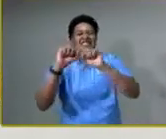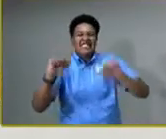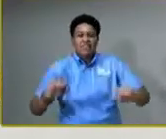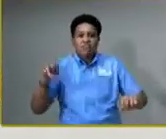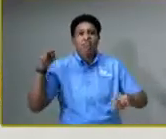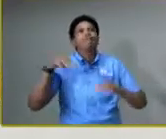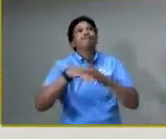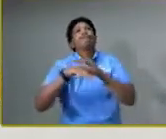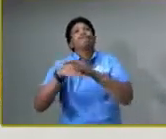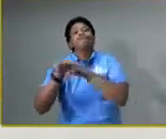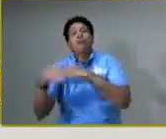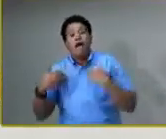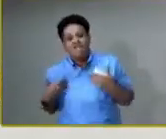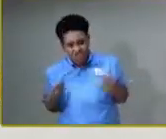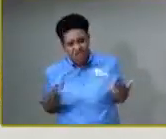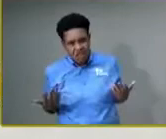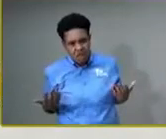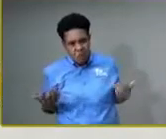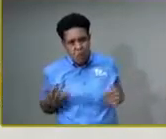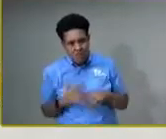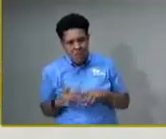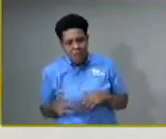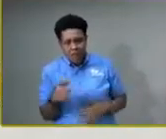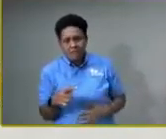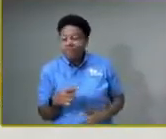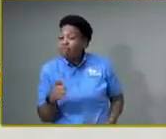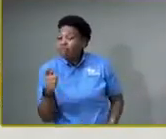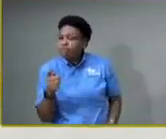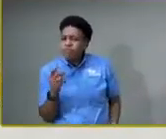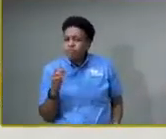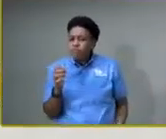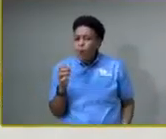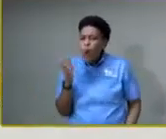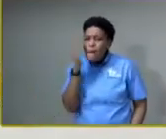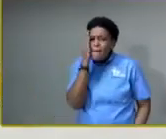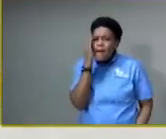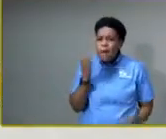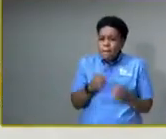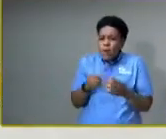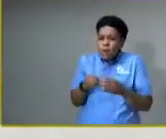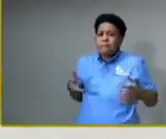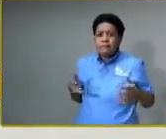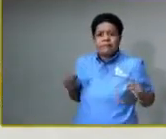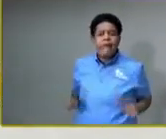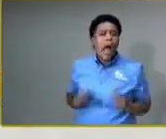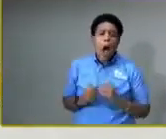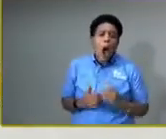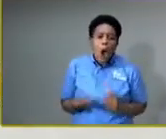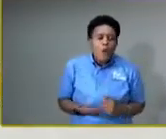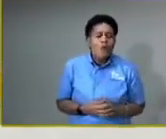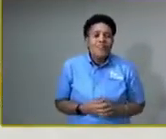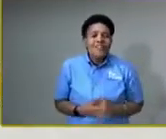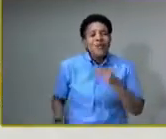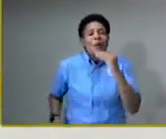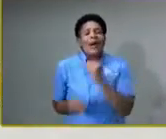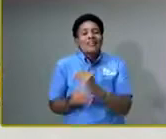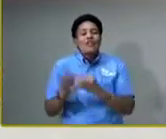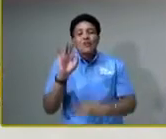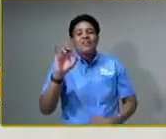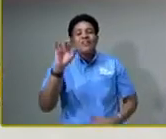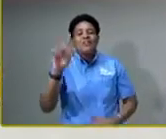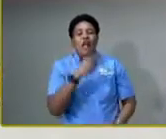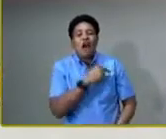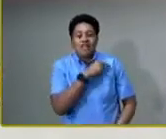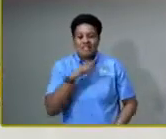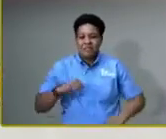First is to look at how we can increase the bed count. So in addition to the field hospital spaces, which